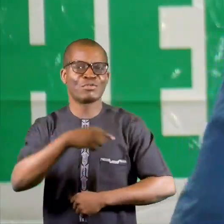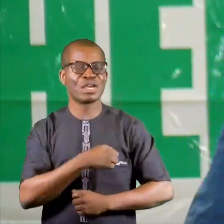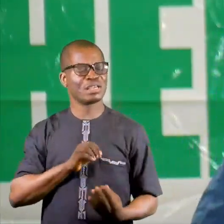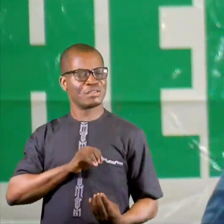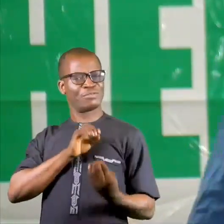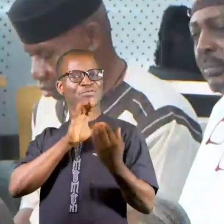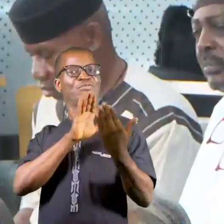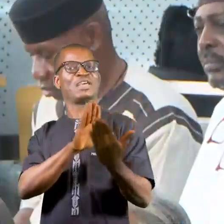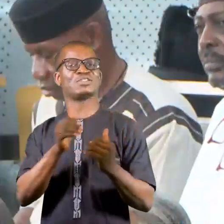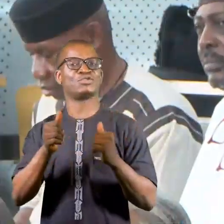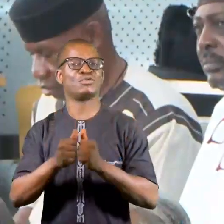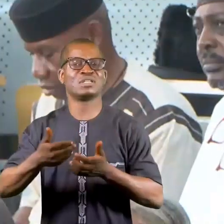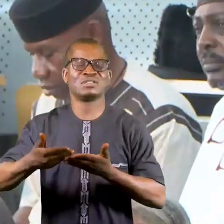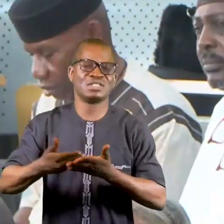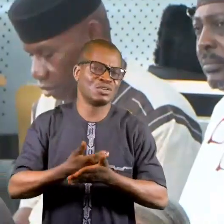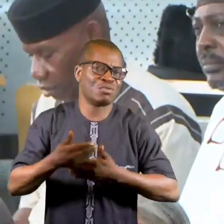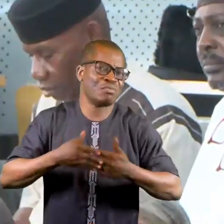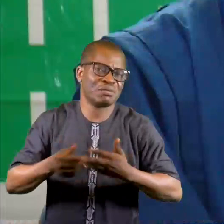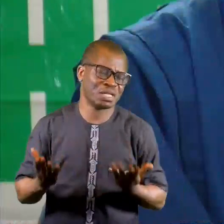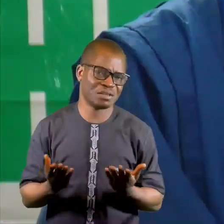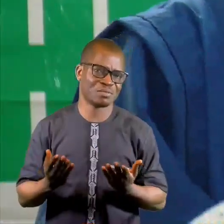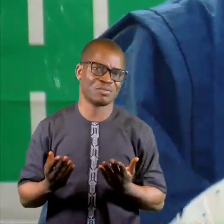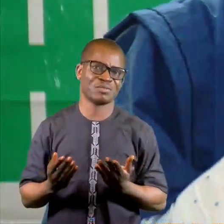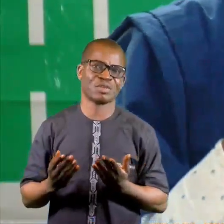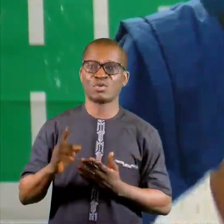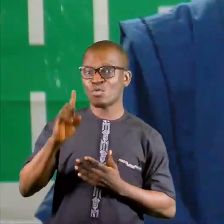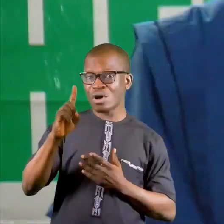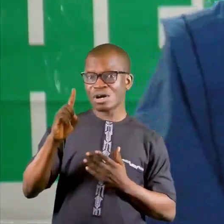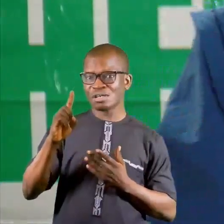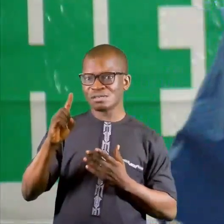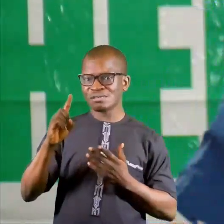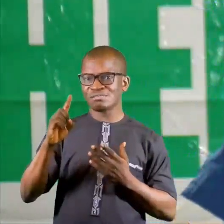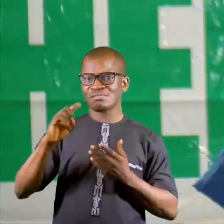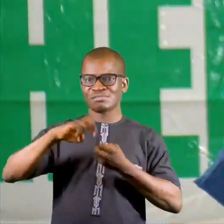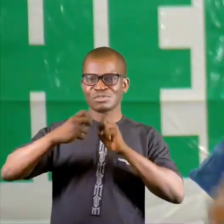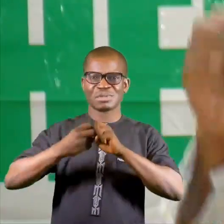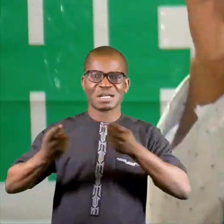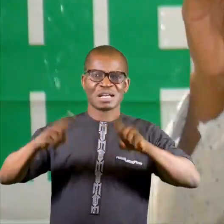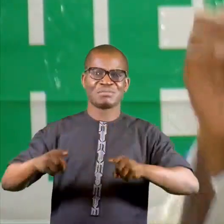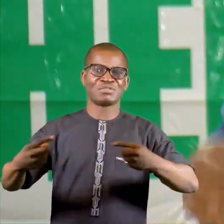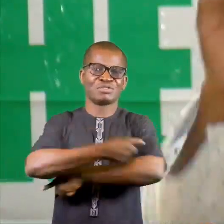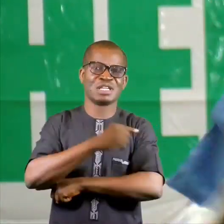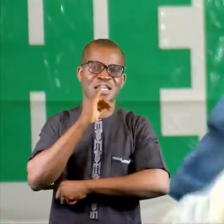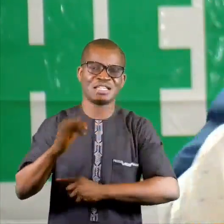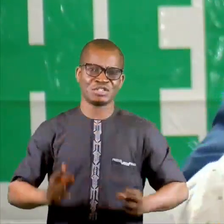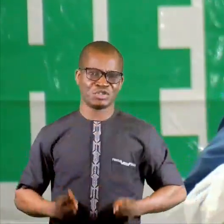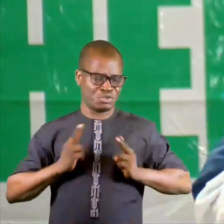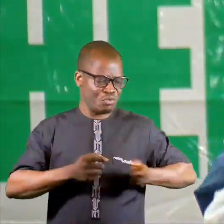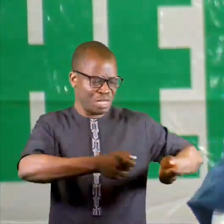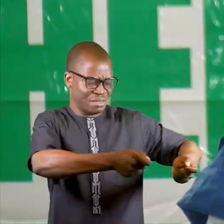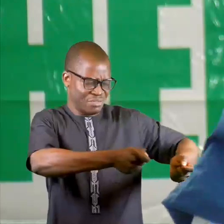are faced with enormous matters. And one of those crises today is human